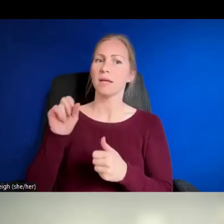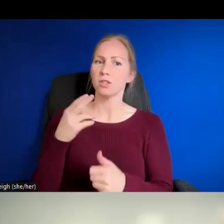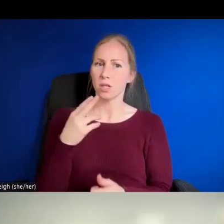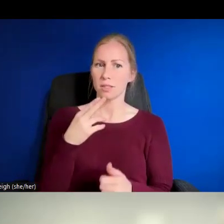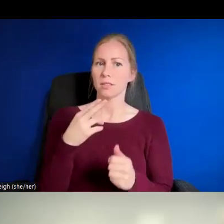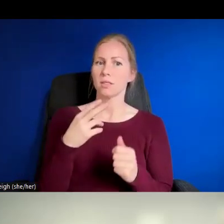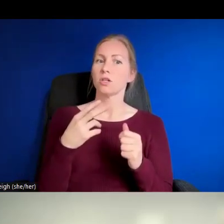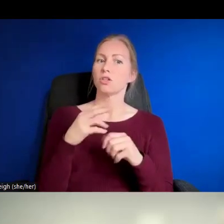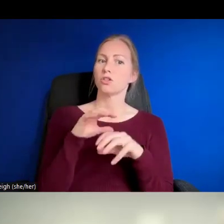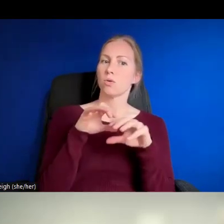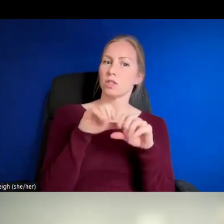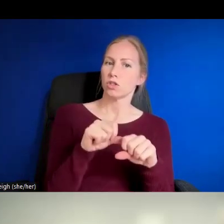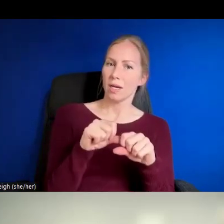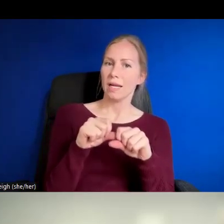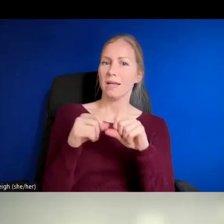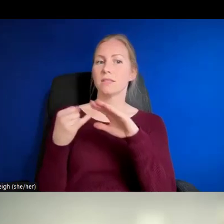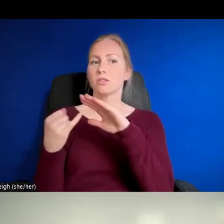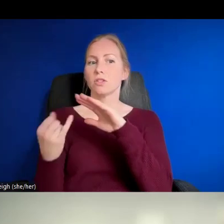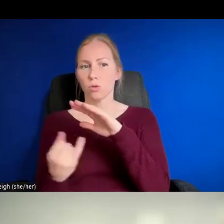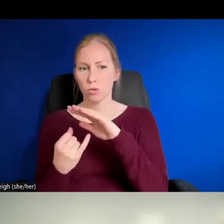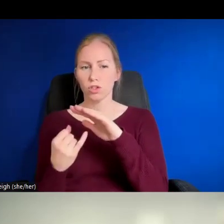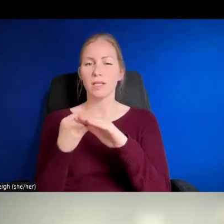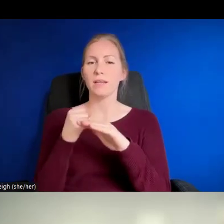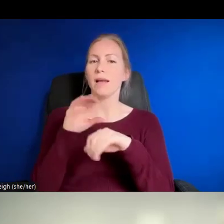involuntary medication policies.